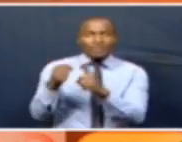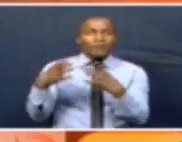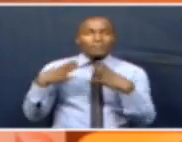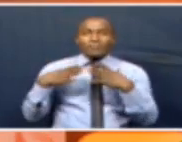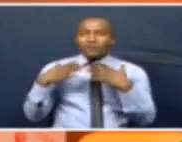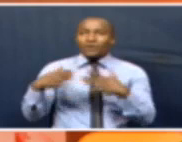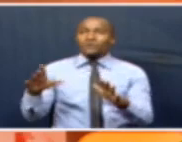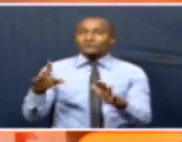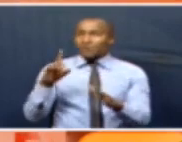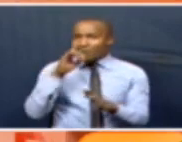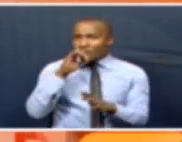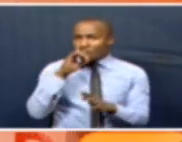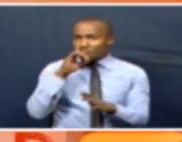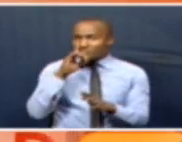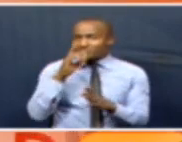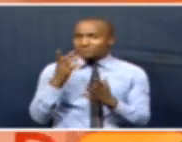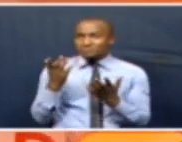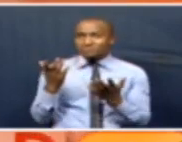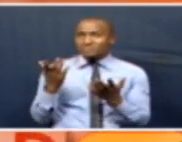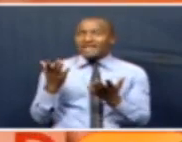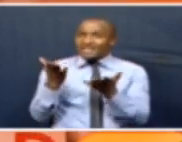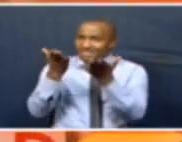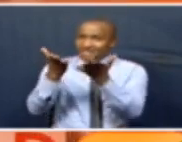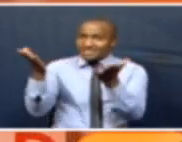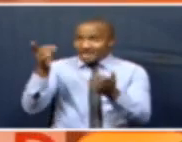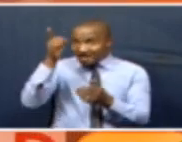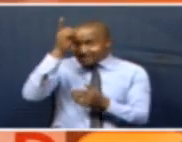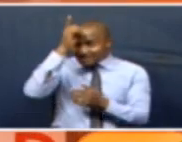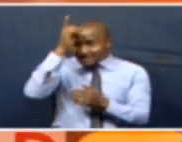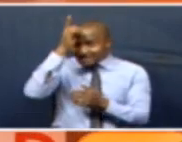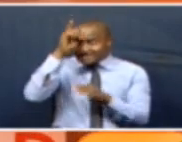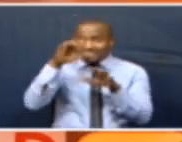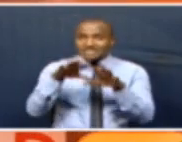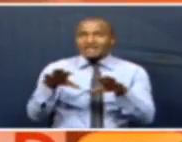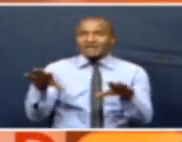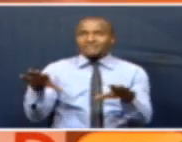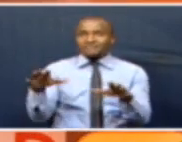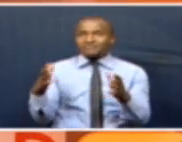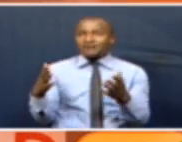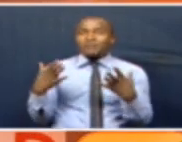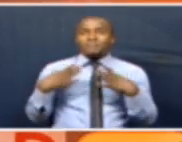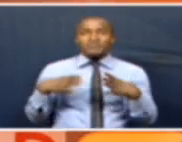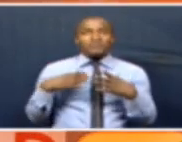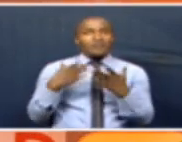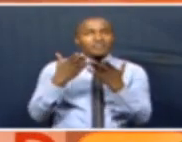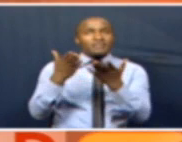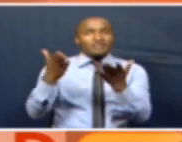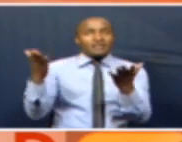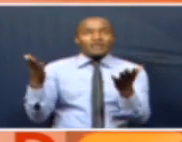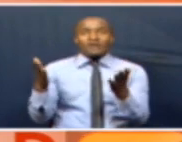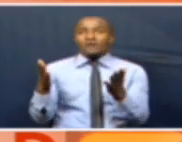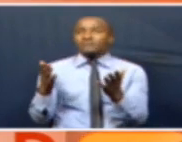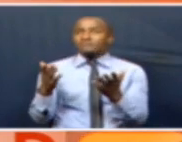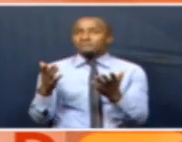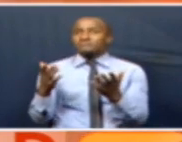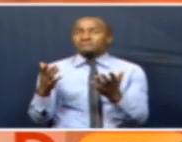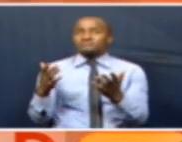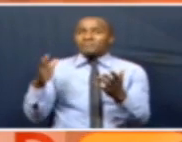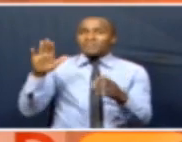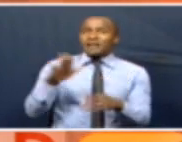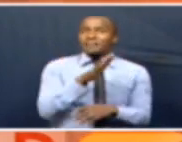2007-2008. They are still in the villages, and people are playing around with words in